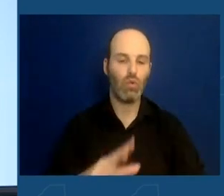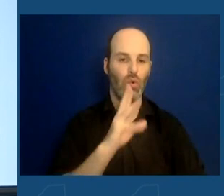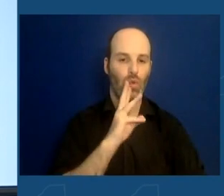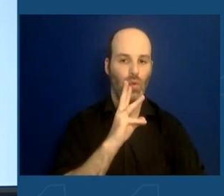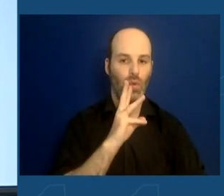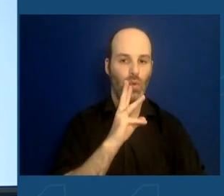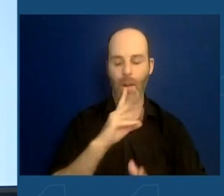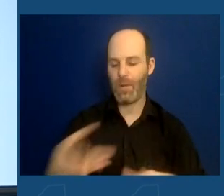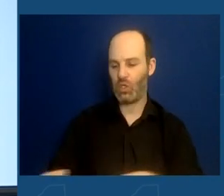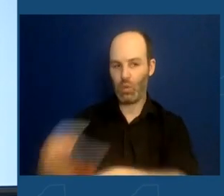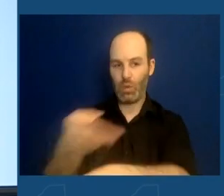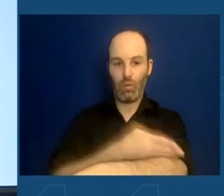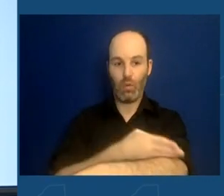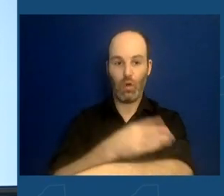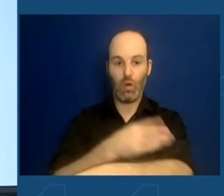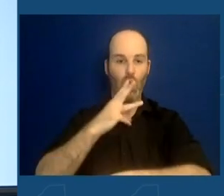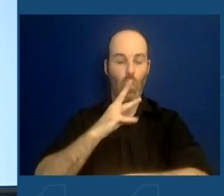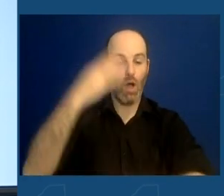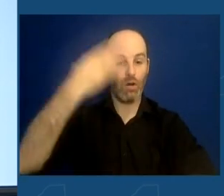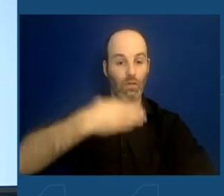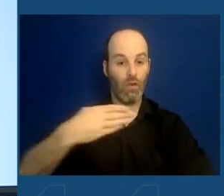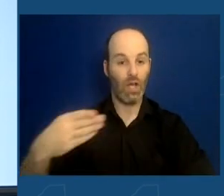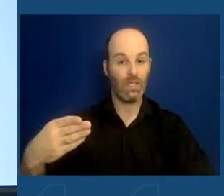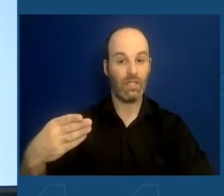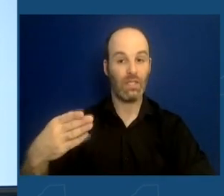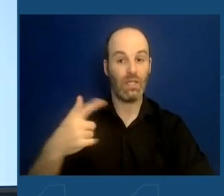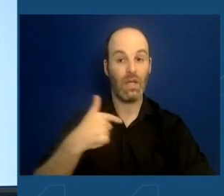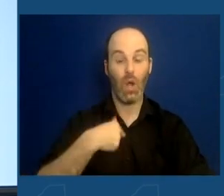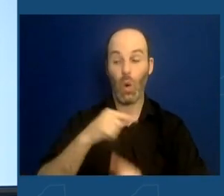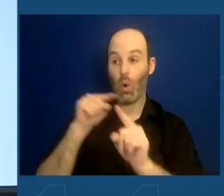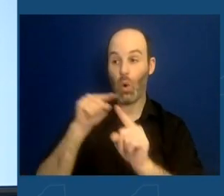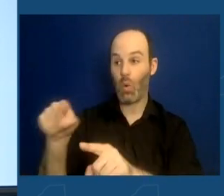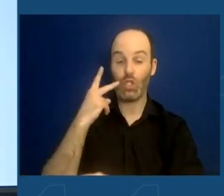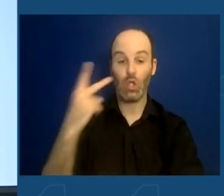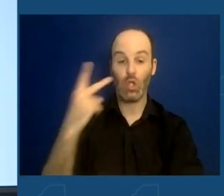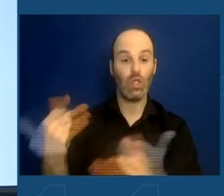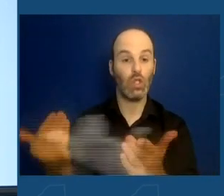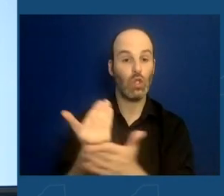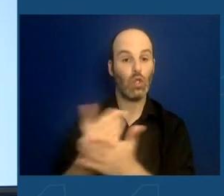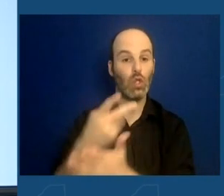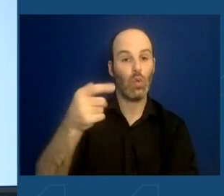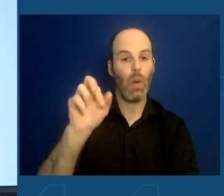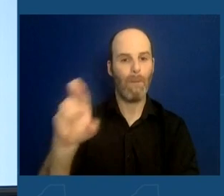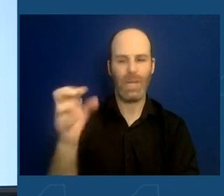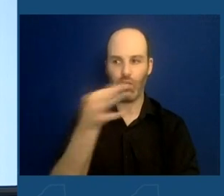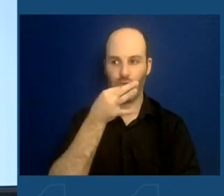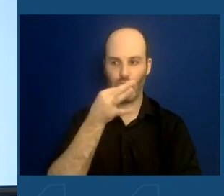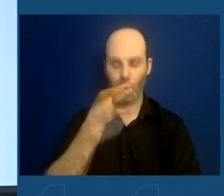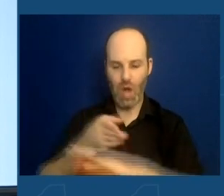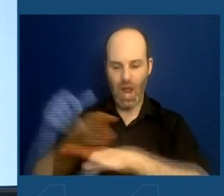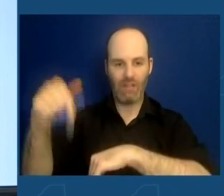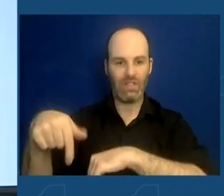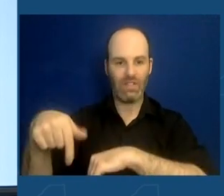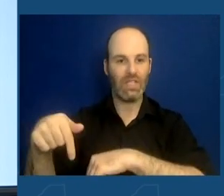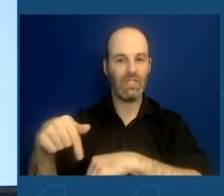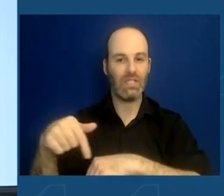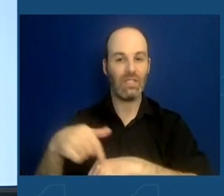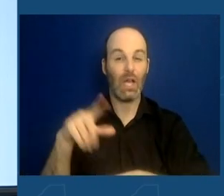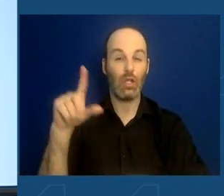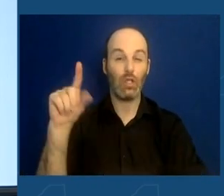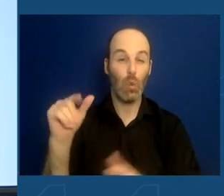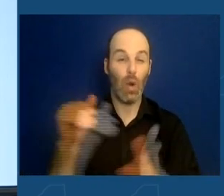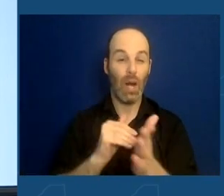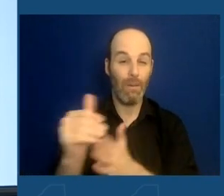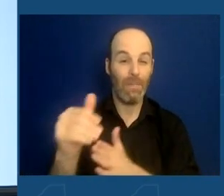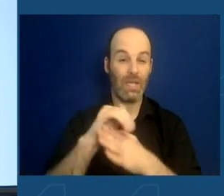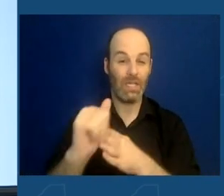the new Cahill Pier here in a few minutes after this. And $20 million of investment by the state along